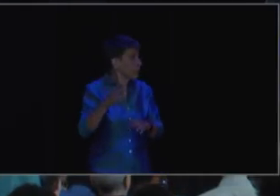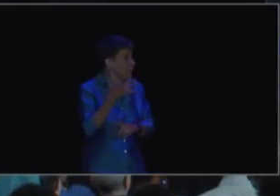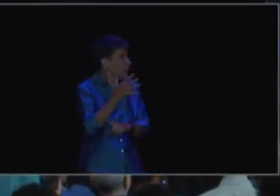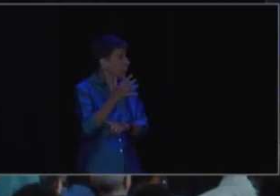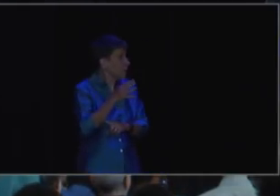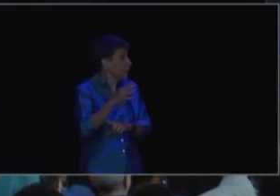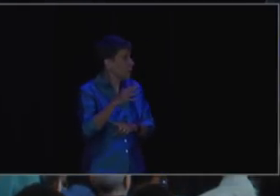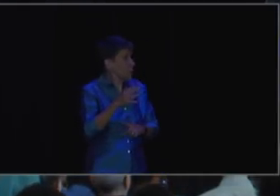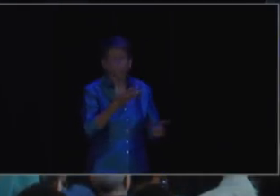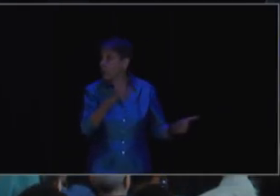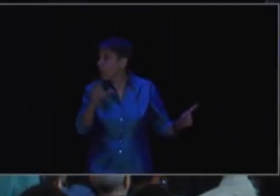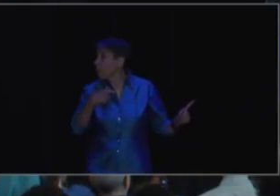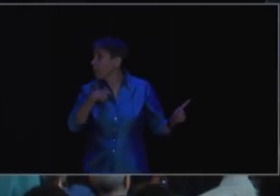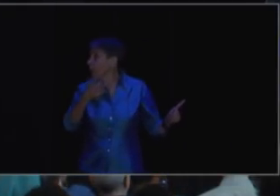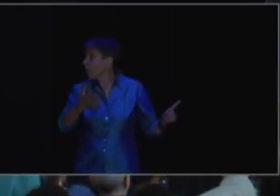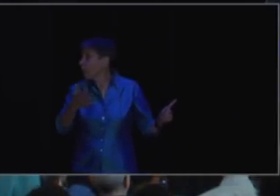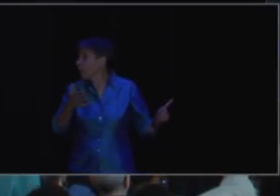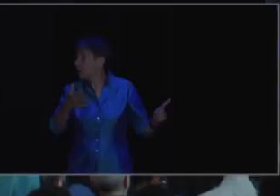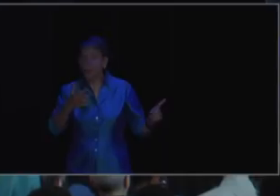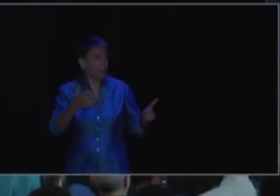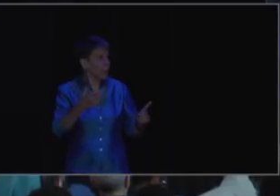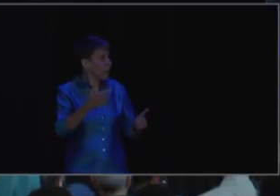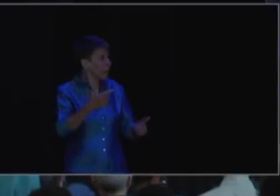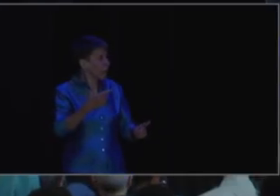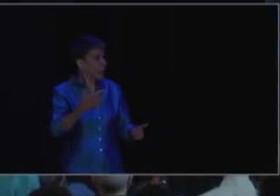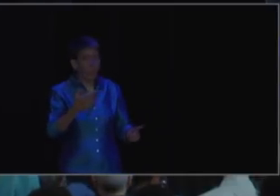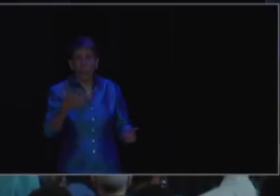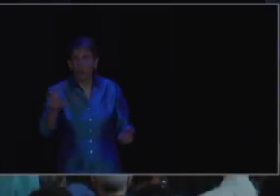You don't want me to be on the stage?